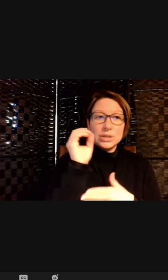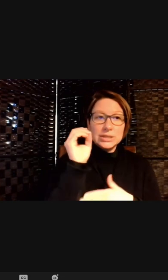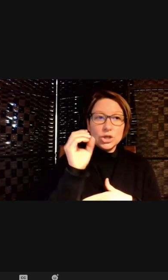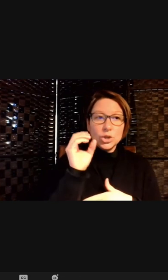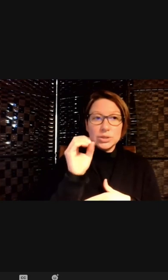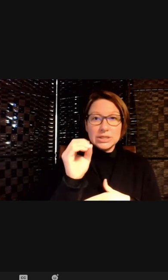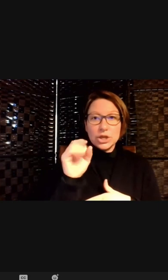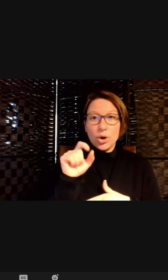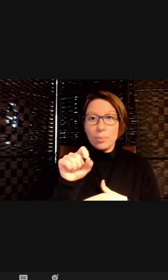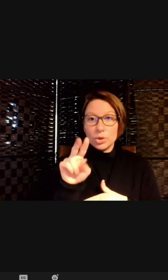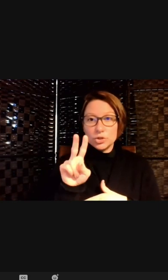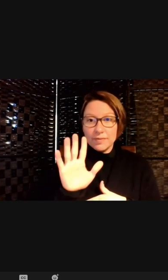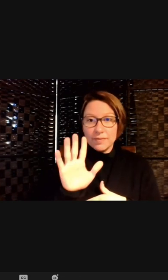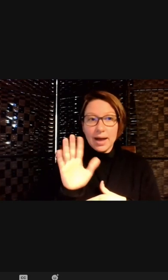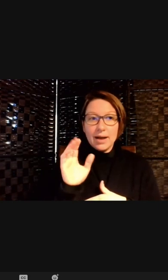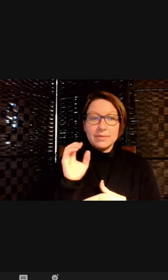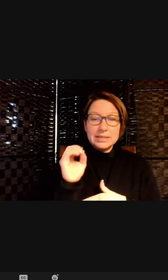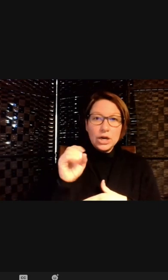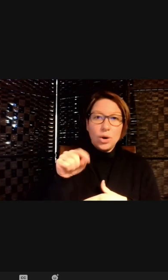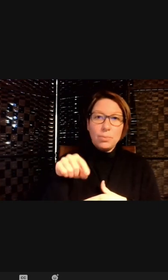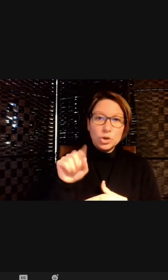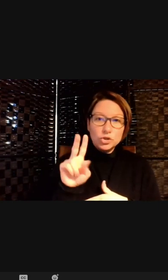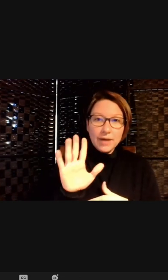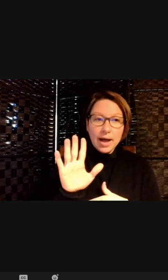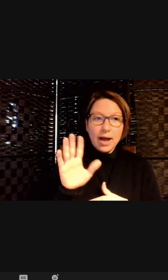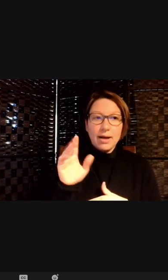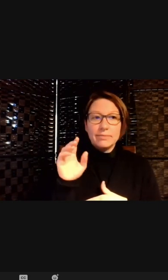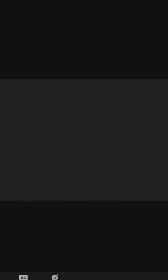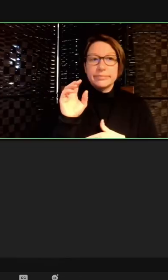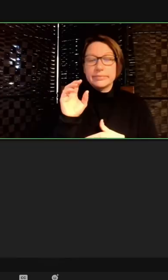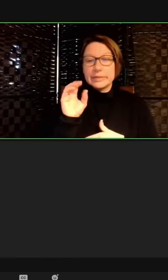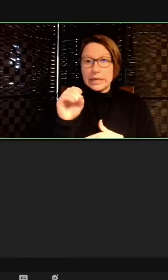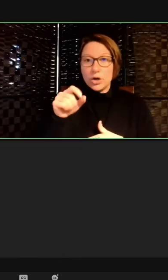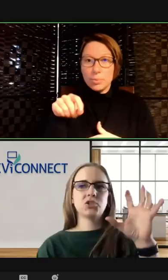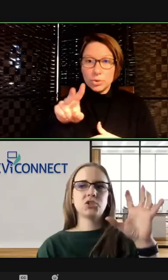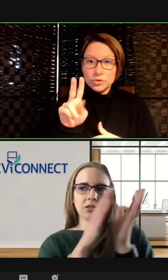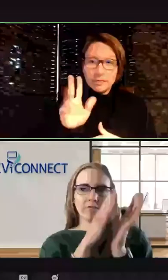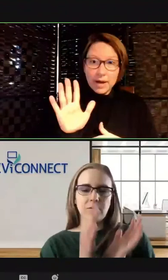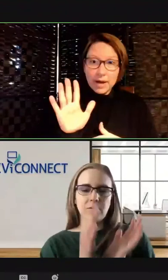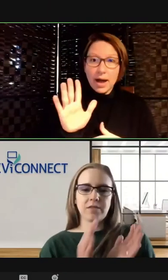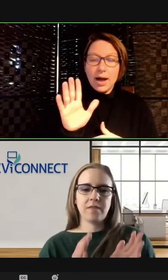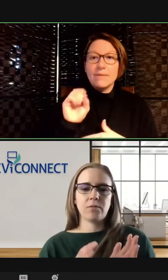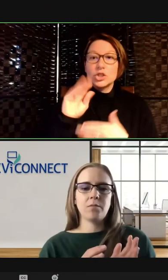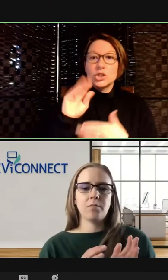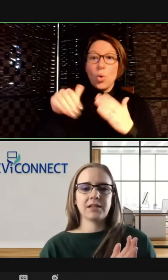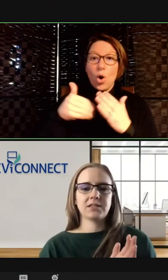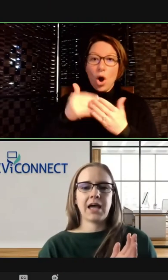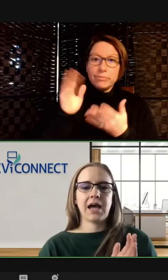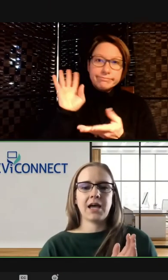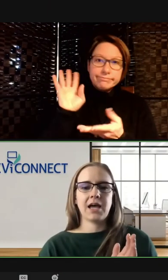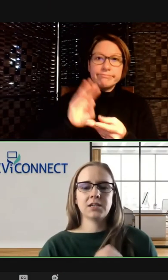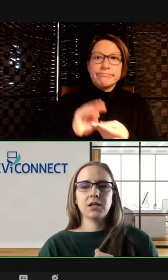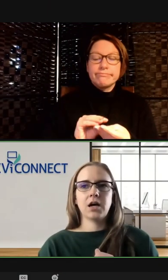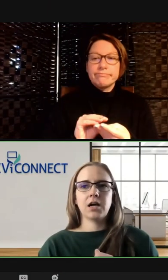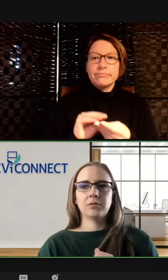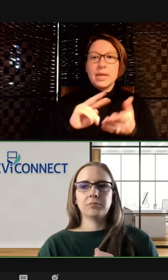0, 0, 0.25, 0, 0.25, 0.25, 0, 0.25. So all of them are within that realm. That's